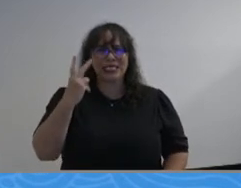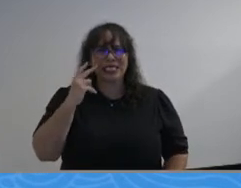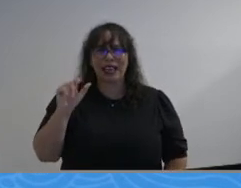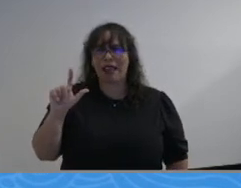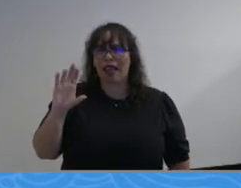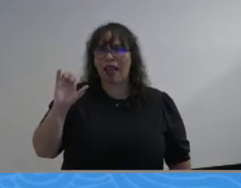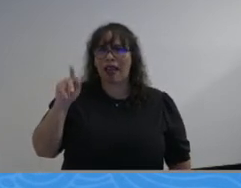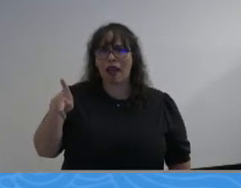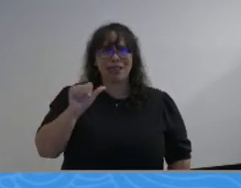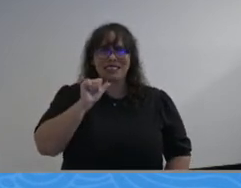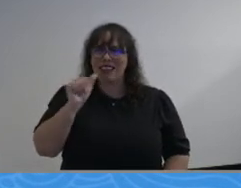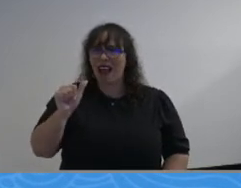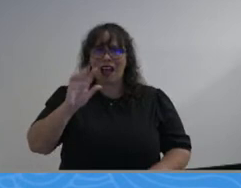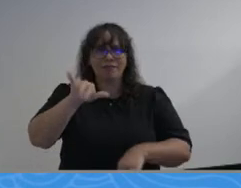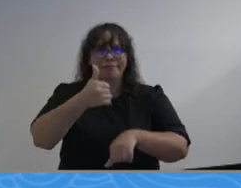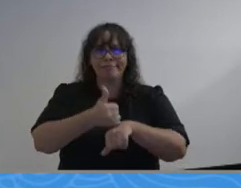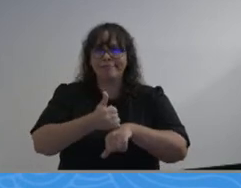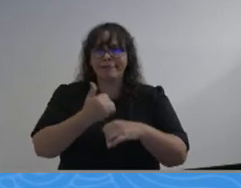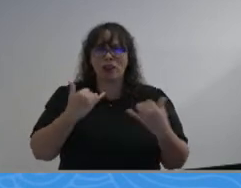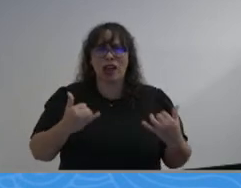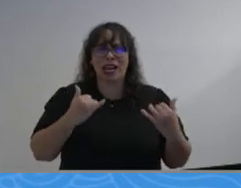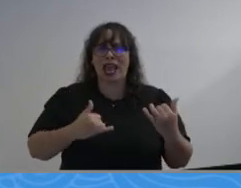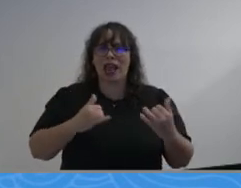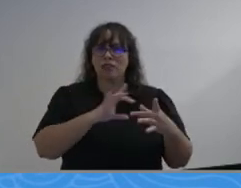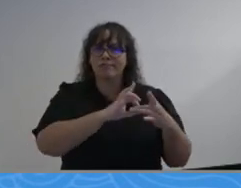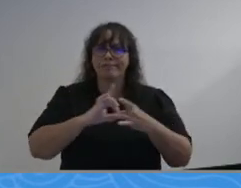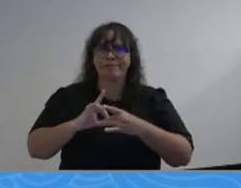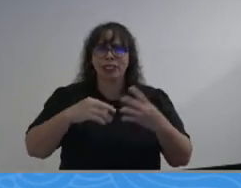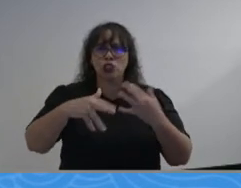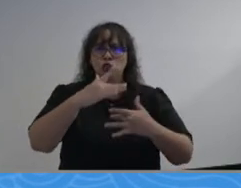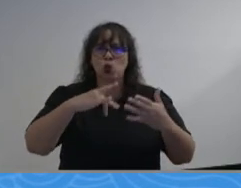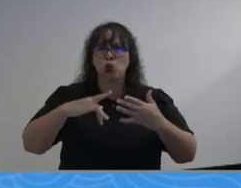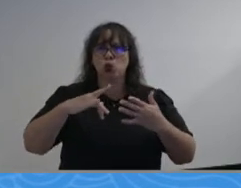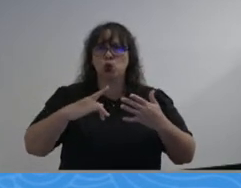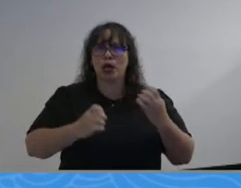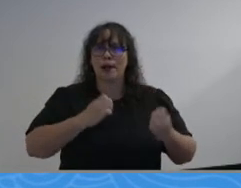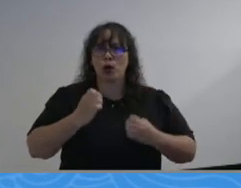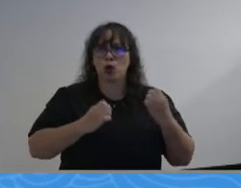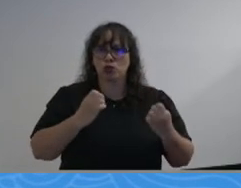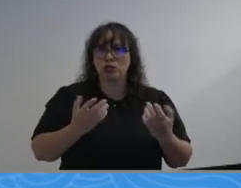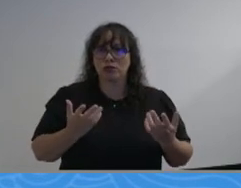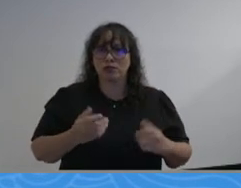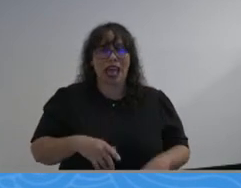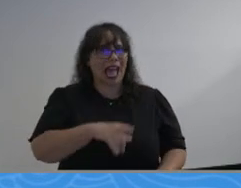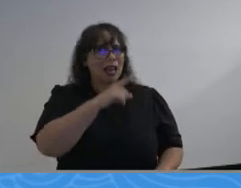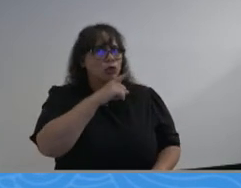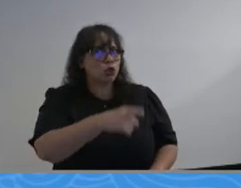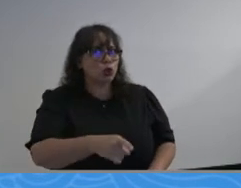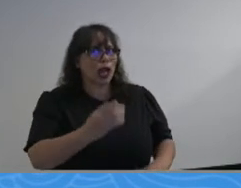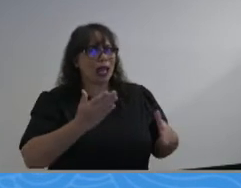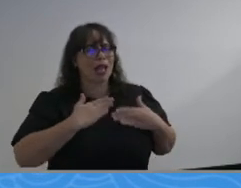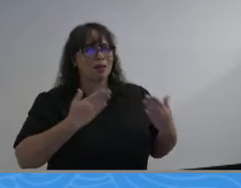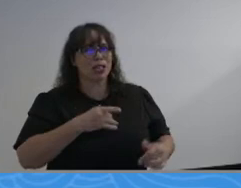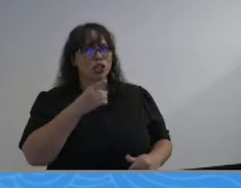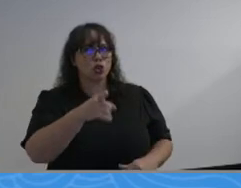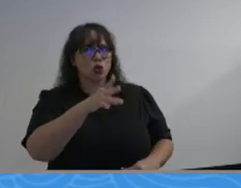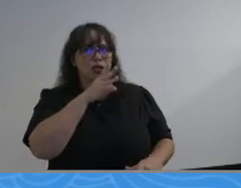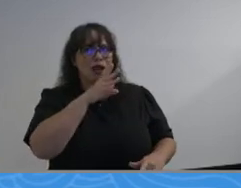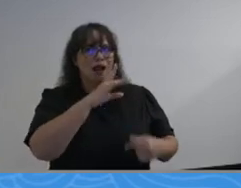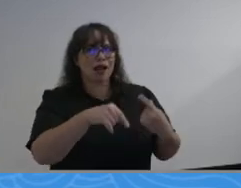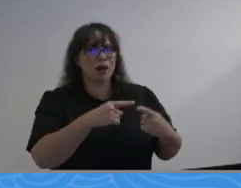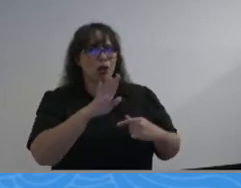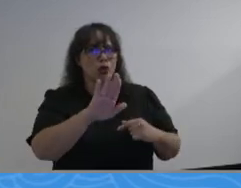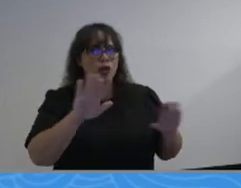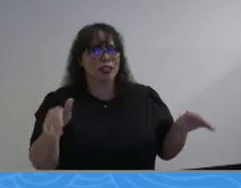not in place right now as it pertains to the social emotional well-being of our students? Absolutely. I'm glad you talked about in